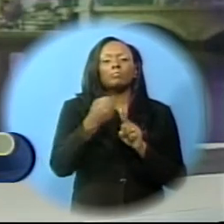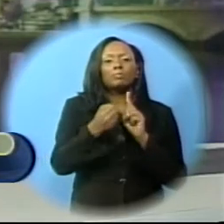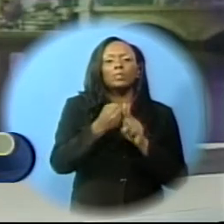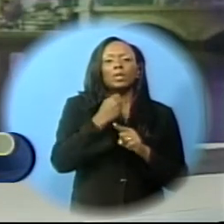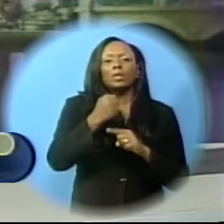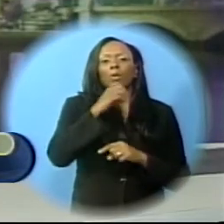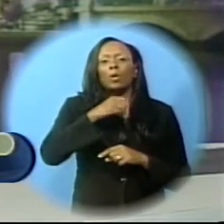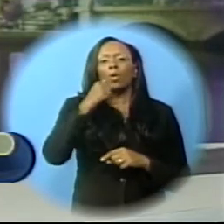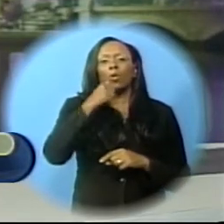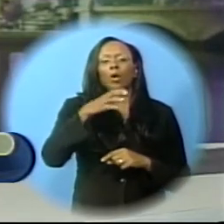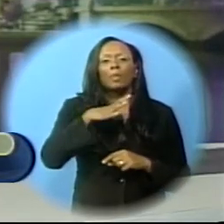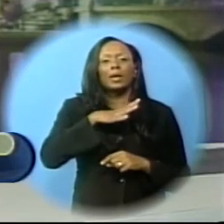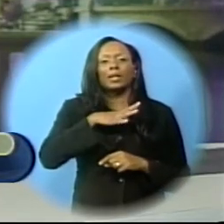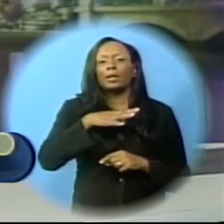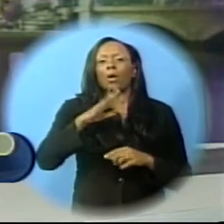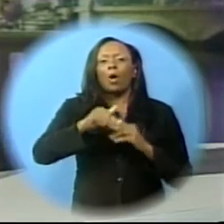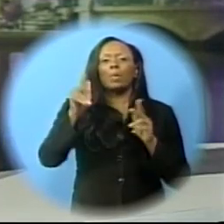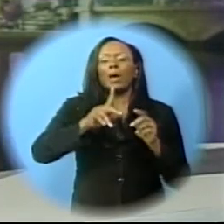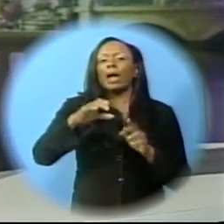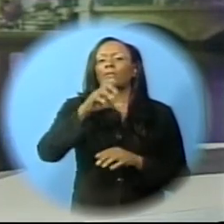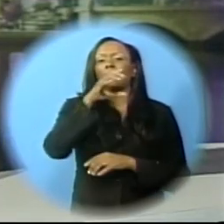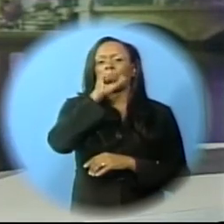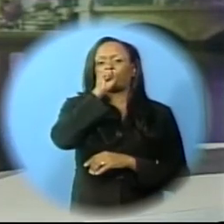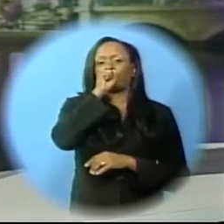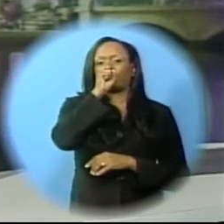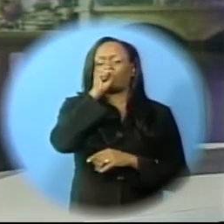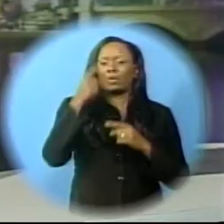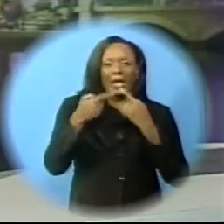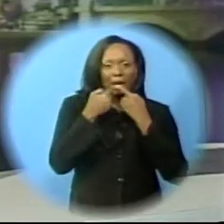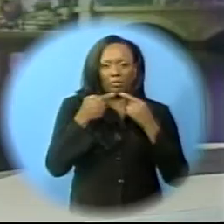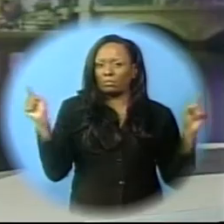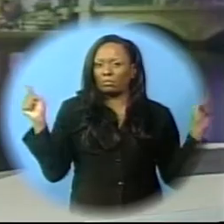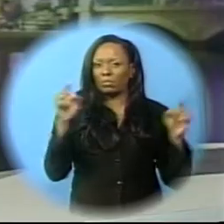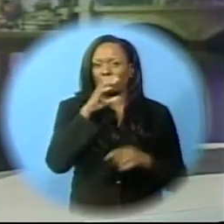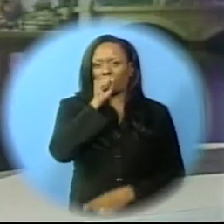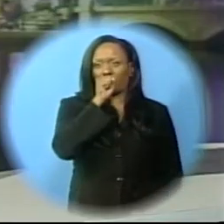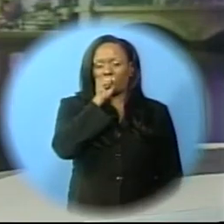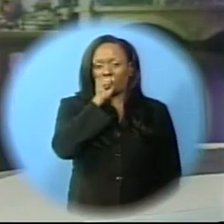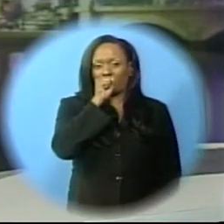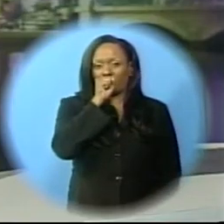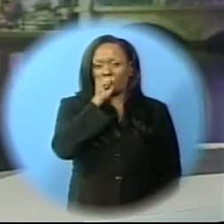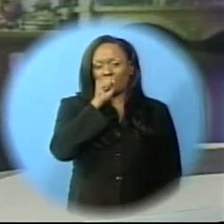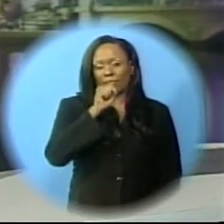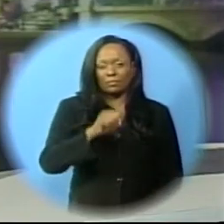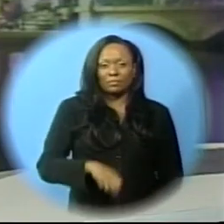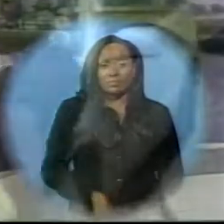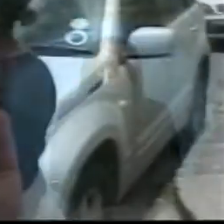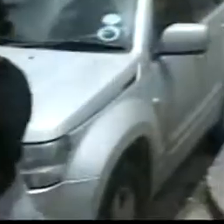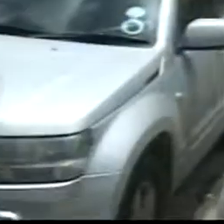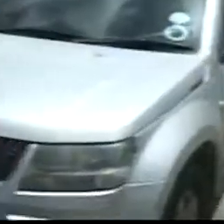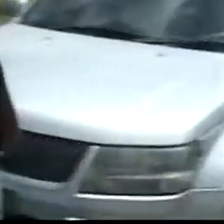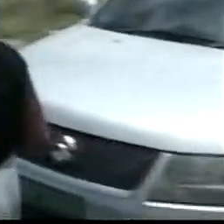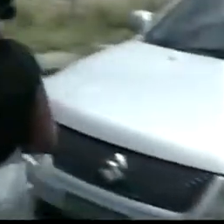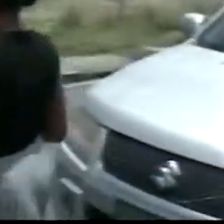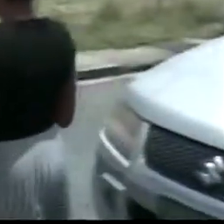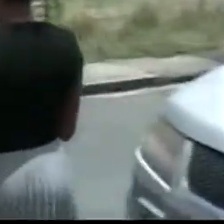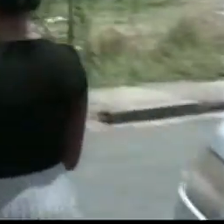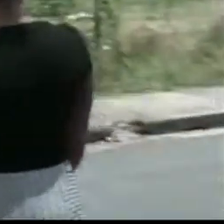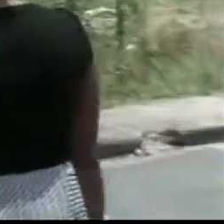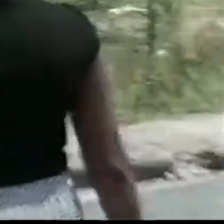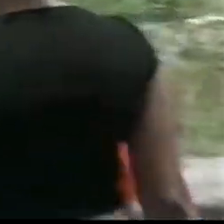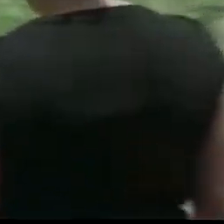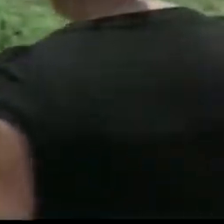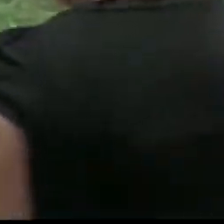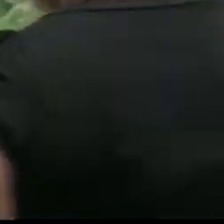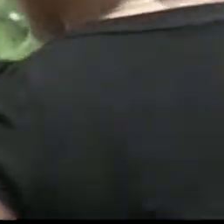elderly woman case. Magistrate Christopher Birch today imposed that order. He told Ariel King, King's mother, as well